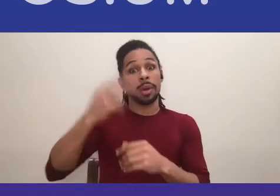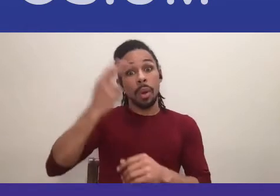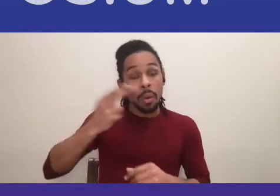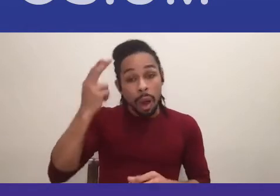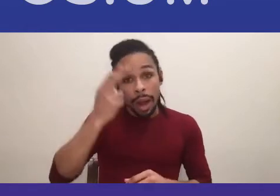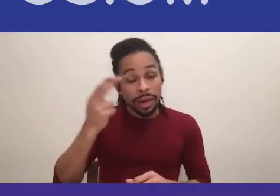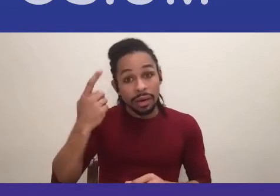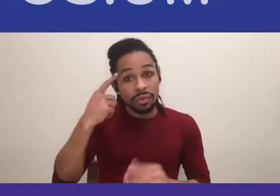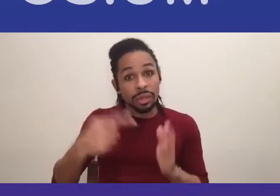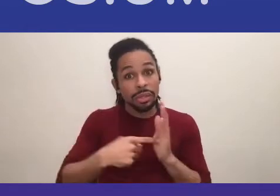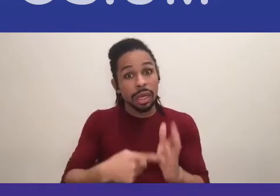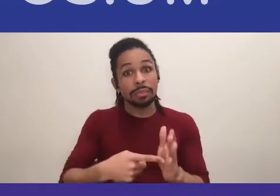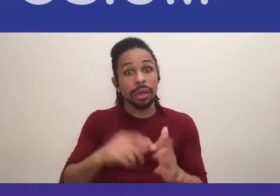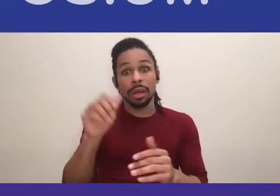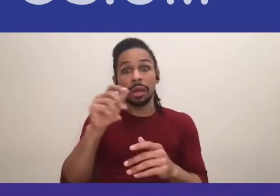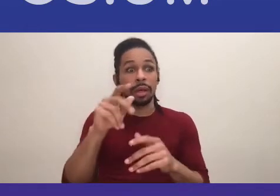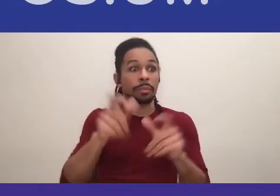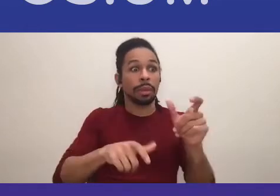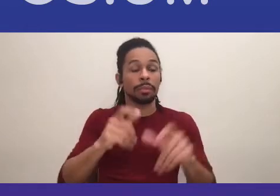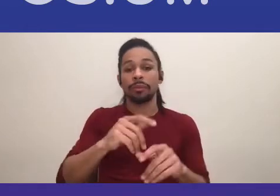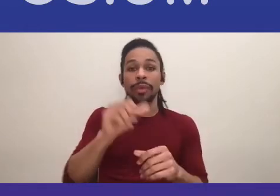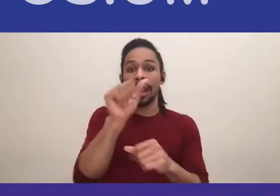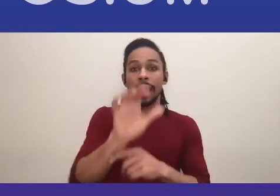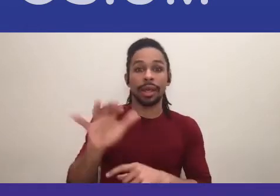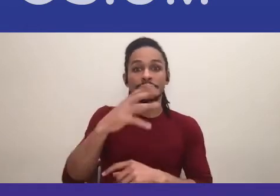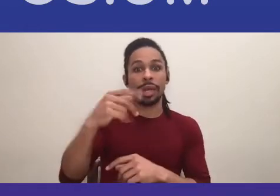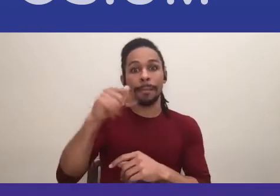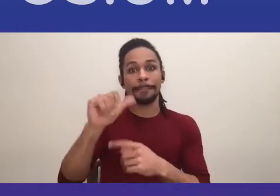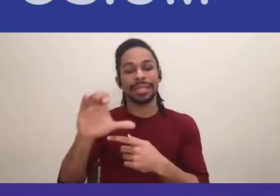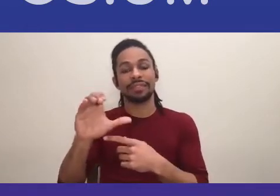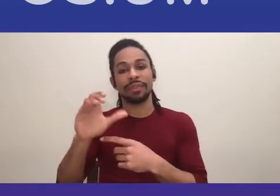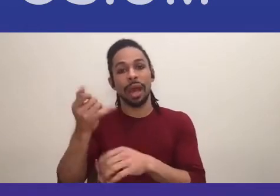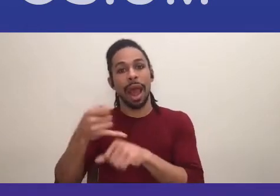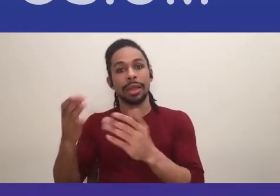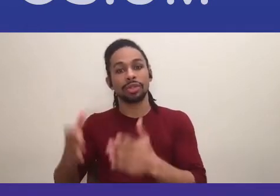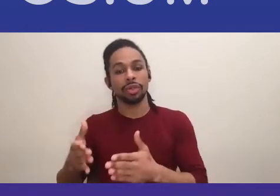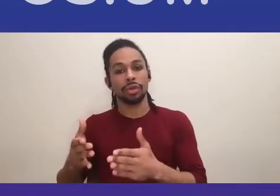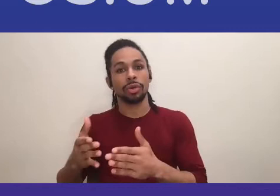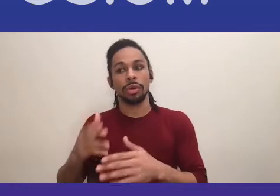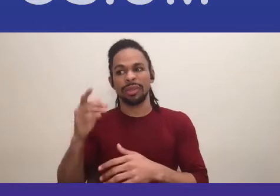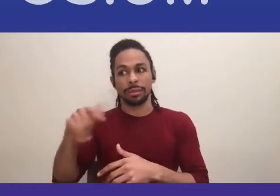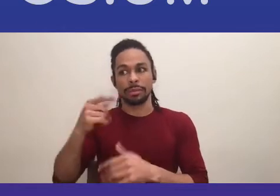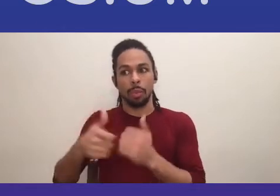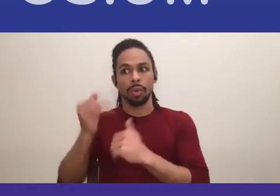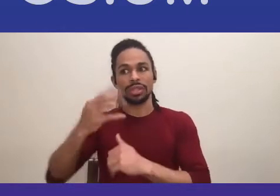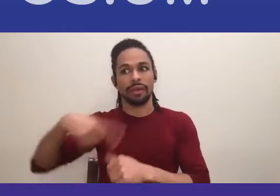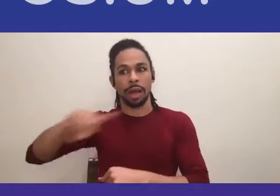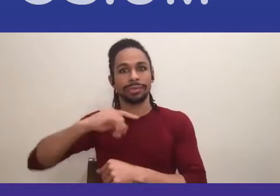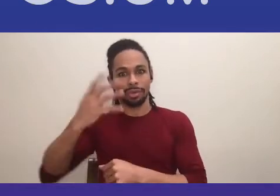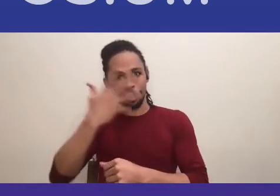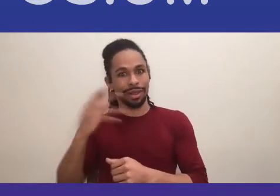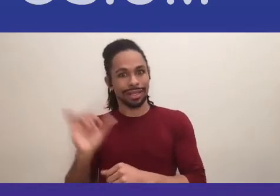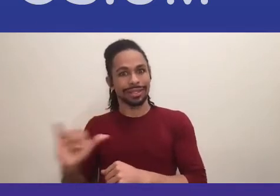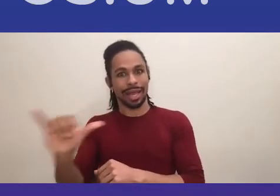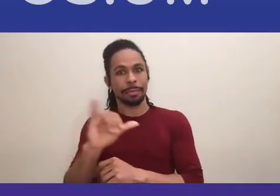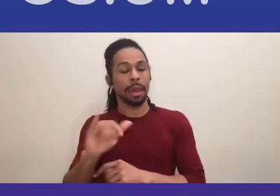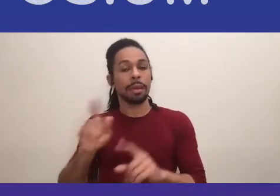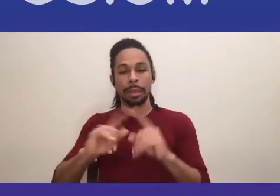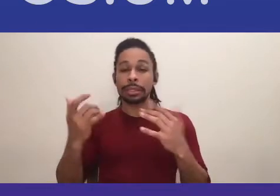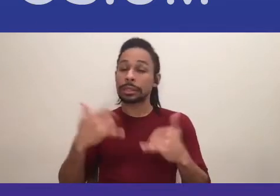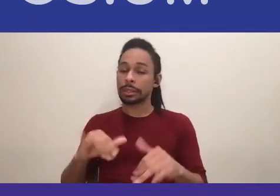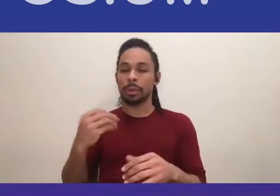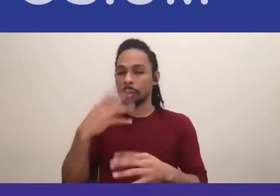people of Asian and Pacific Islander heritage, we were the majority of people, but we were still living in a very white